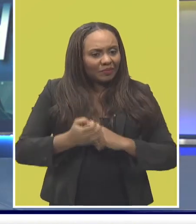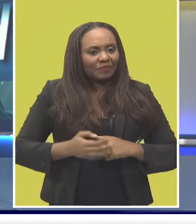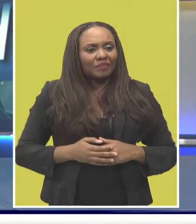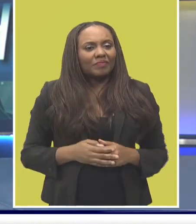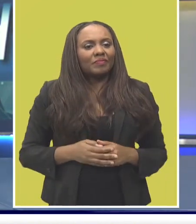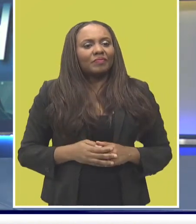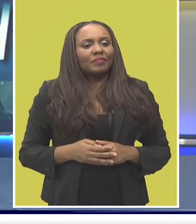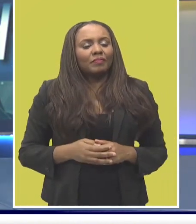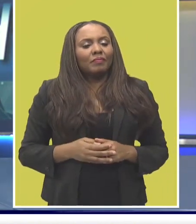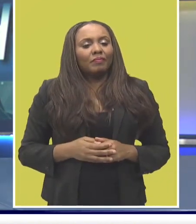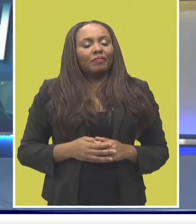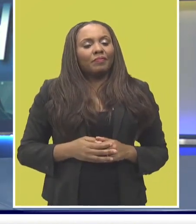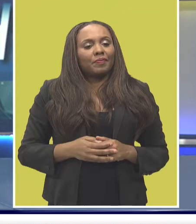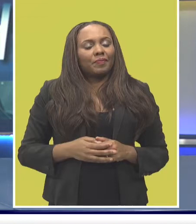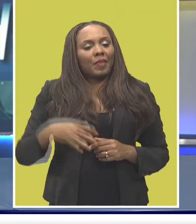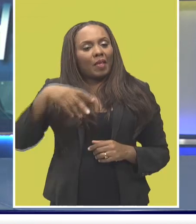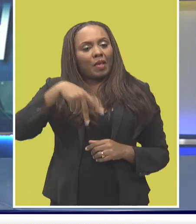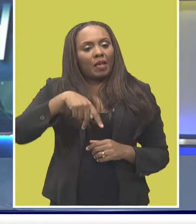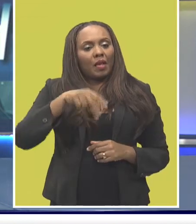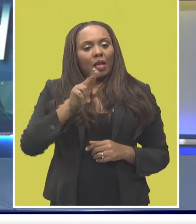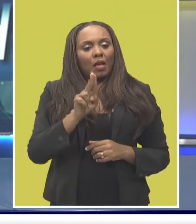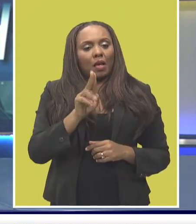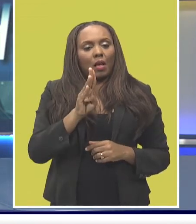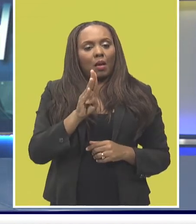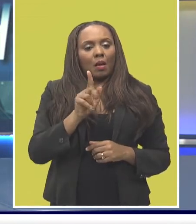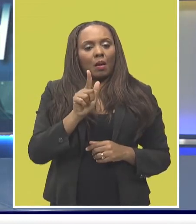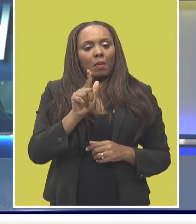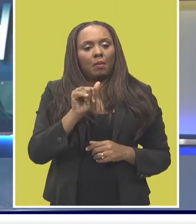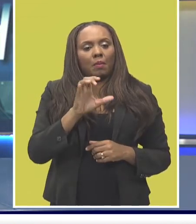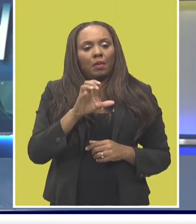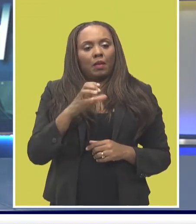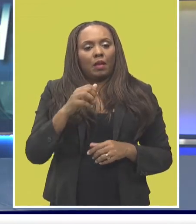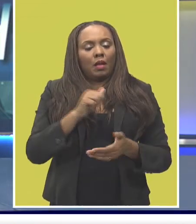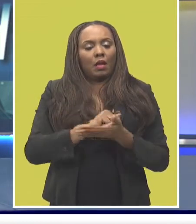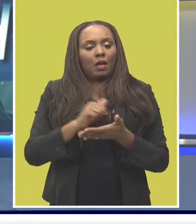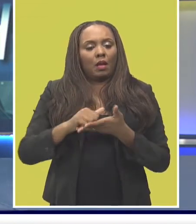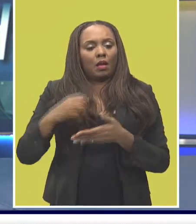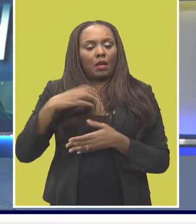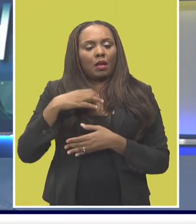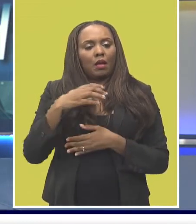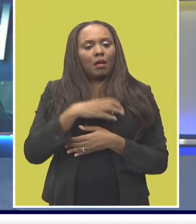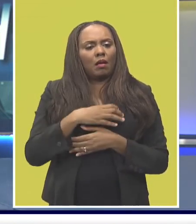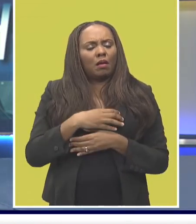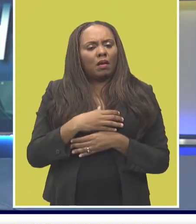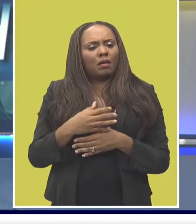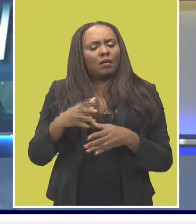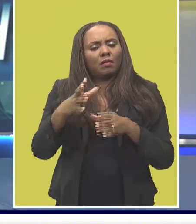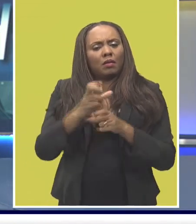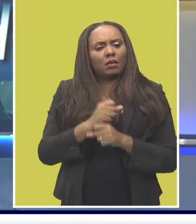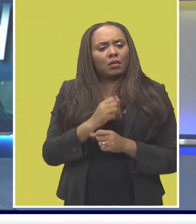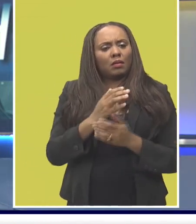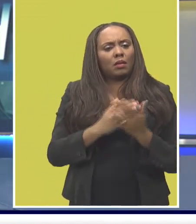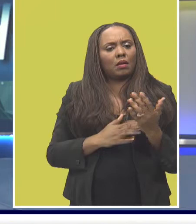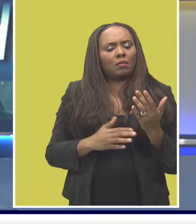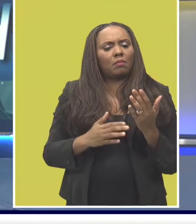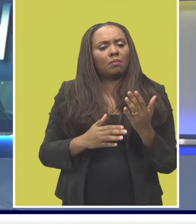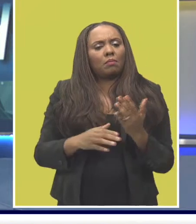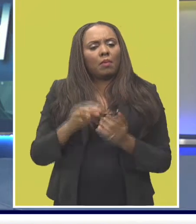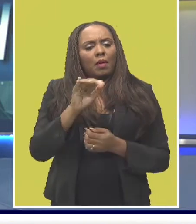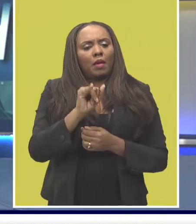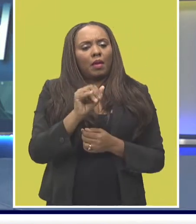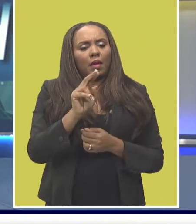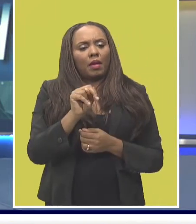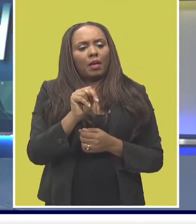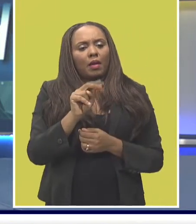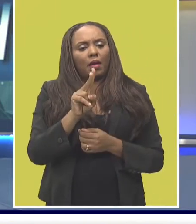Accounts Committee has been focusing on irregularities with invoices submitted to the Transport Board by local automobile company